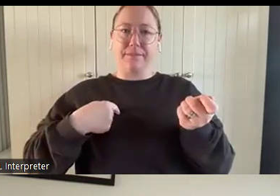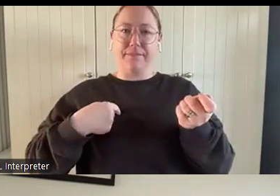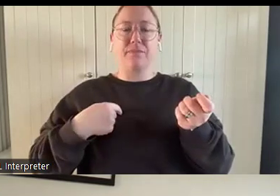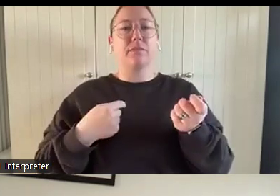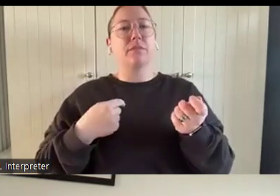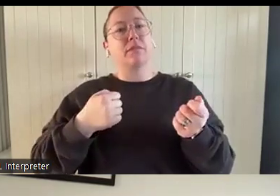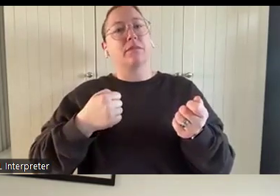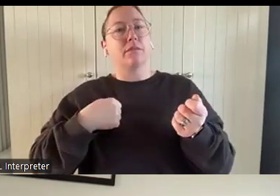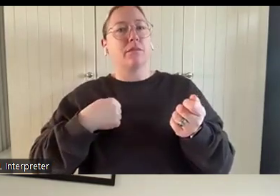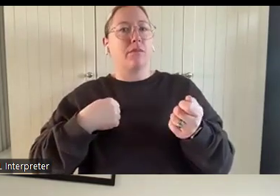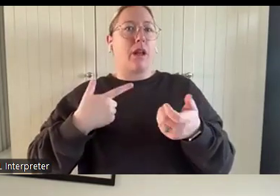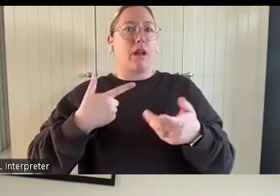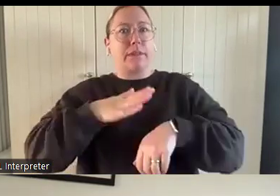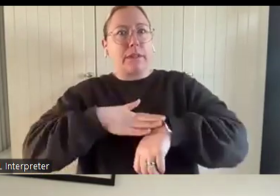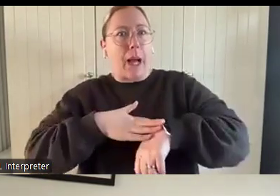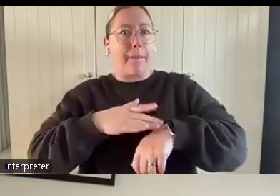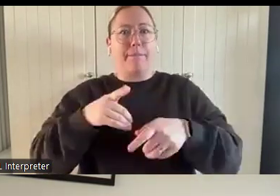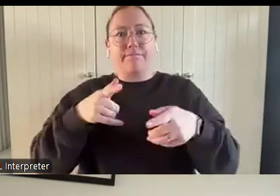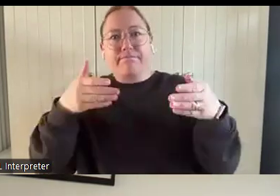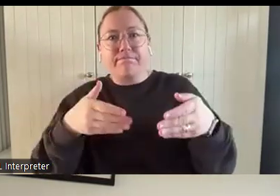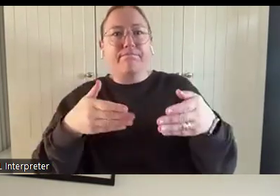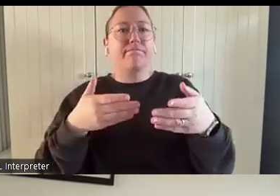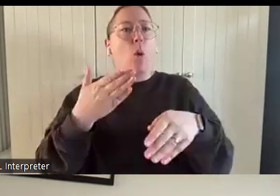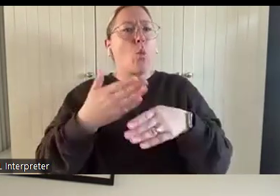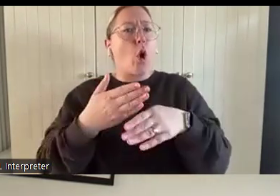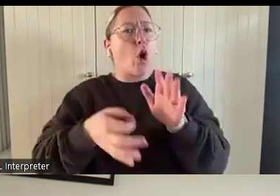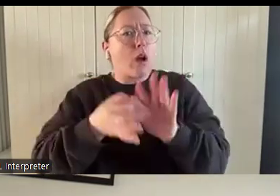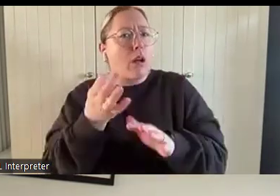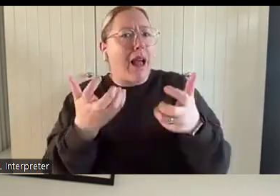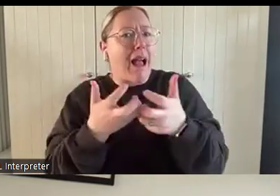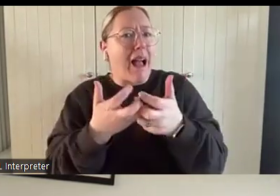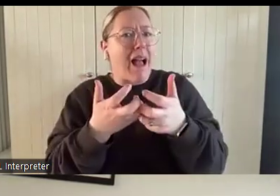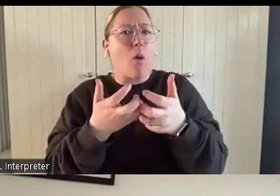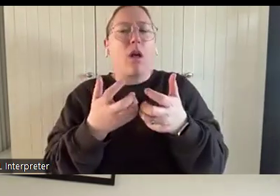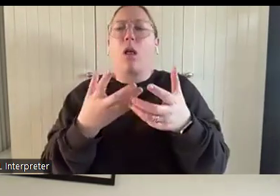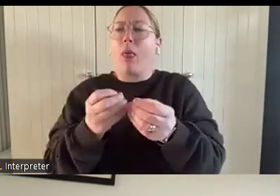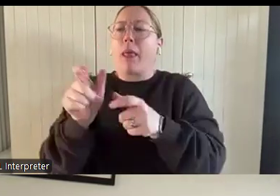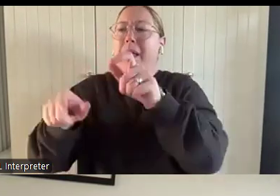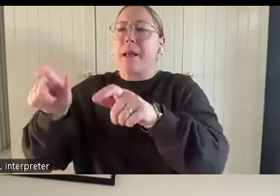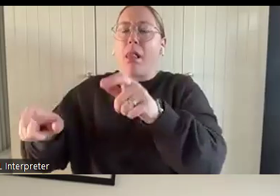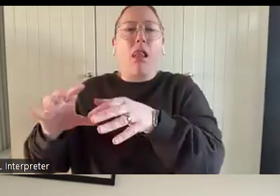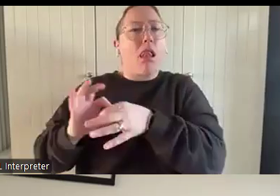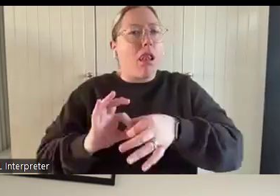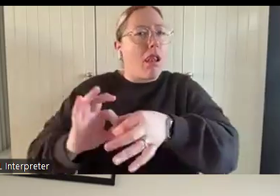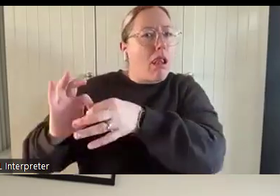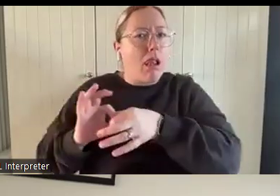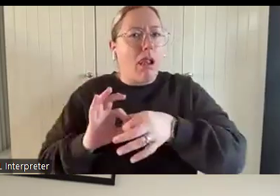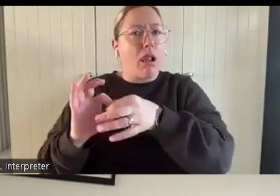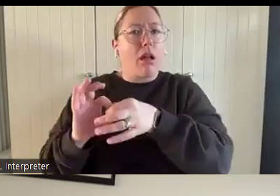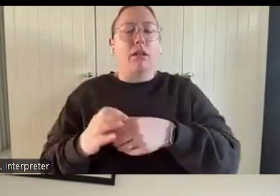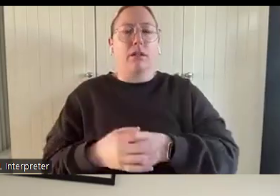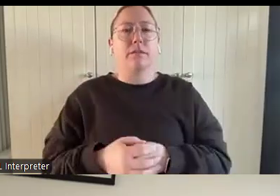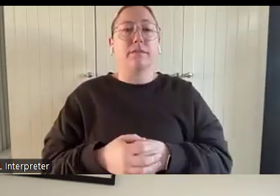work better alongside people with lived experience as part of our work. And this is really what co-production is all